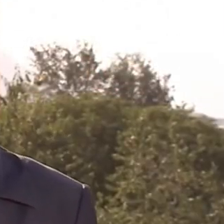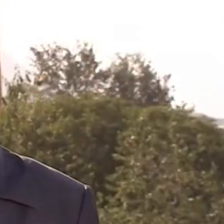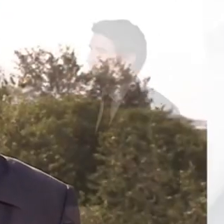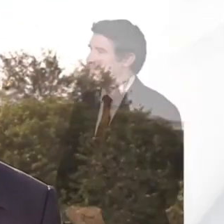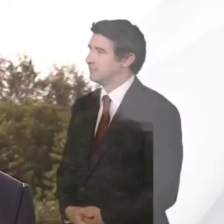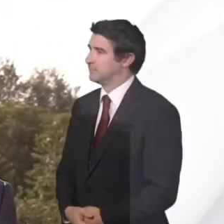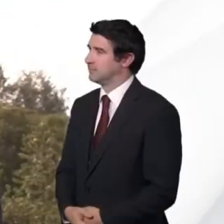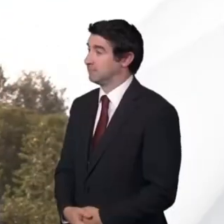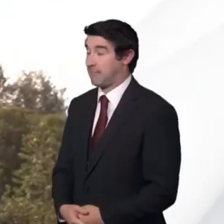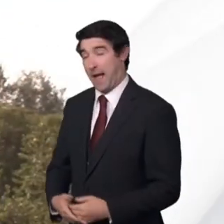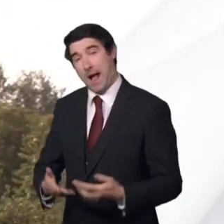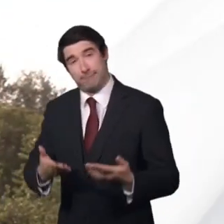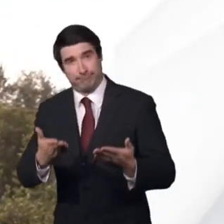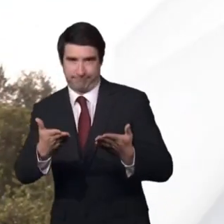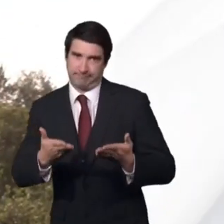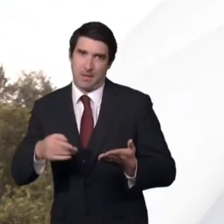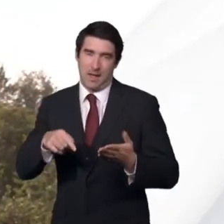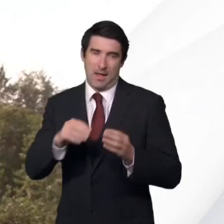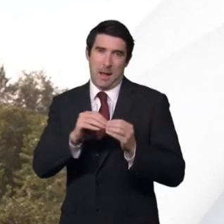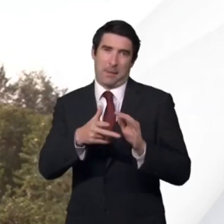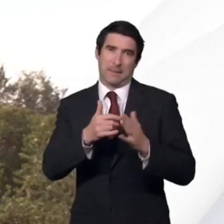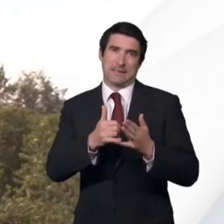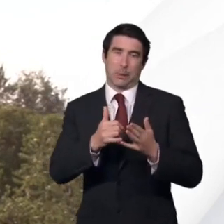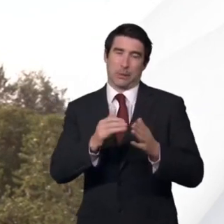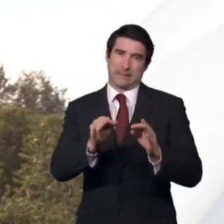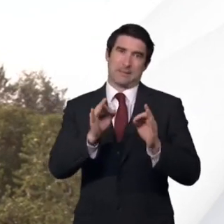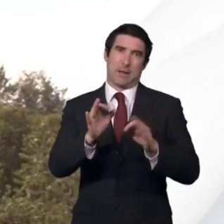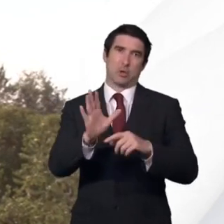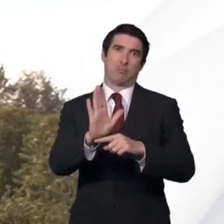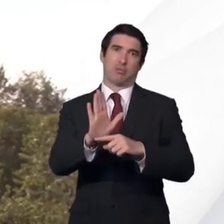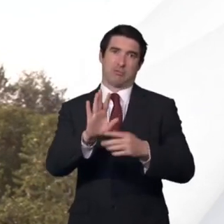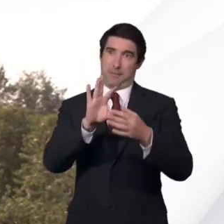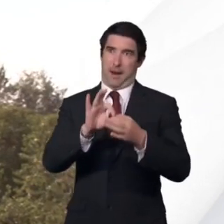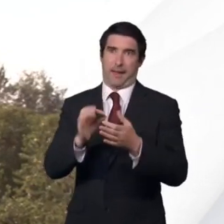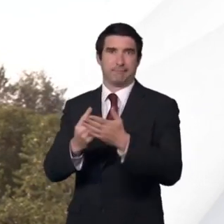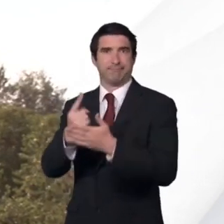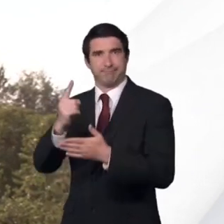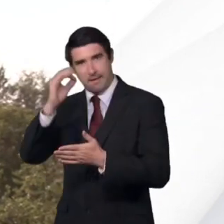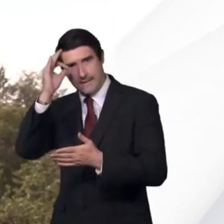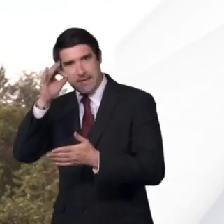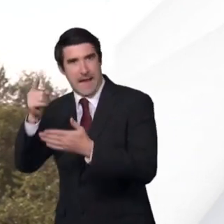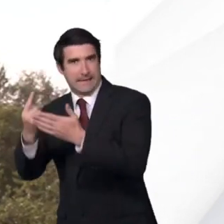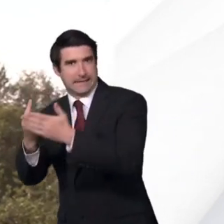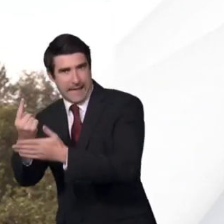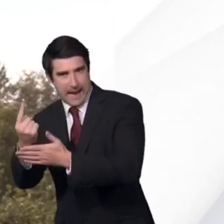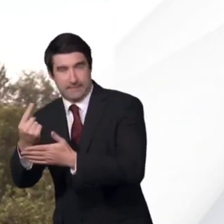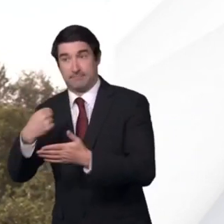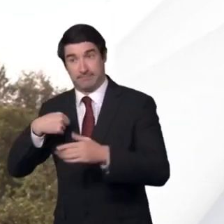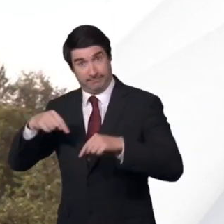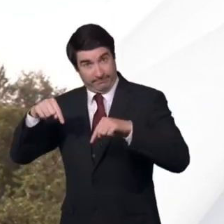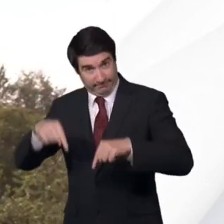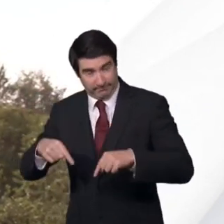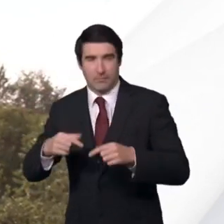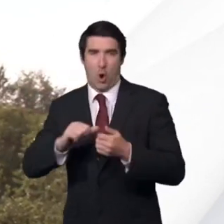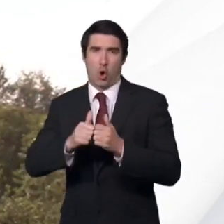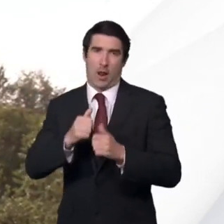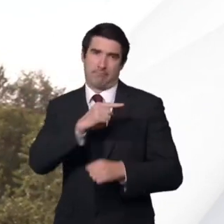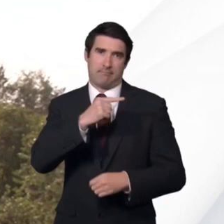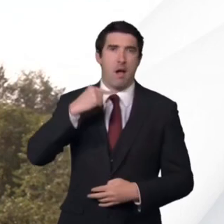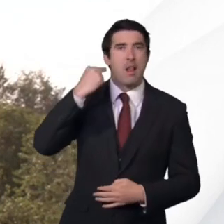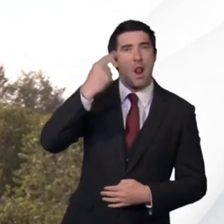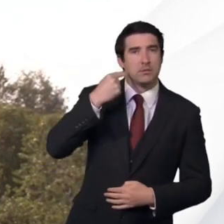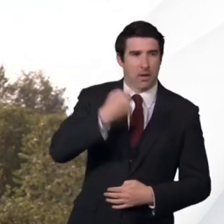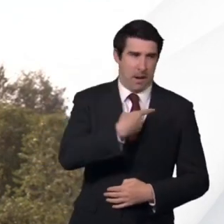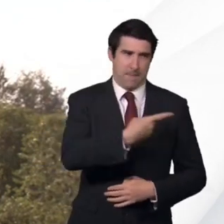Welcome to this BBC News special with me, Lyse Doucet in Kabul and Philippa Thomas in London. These are dark